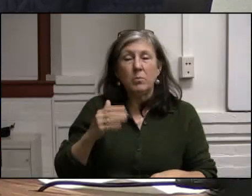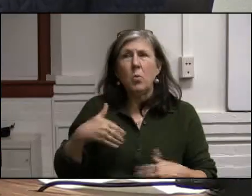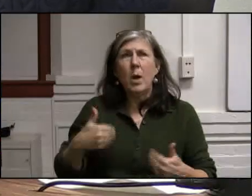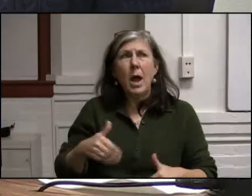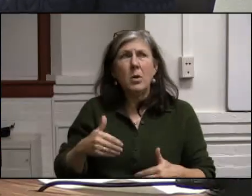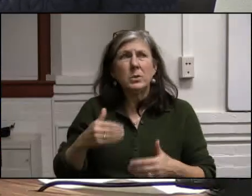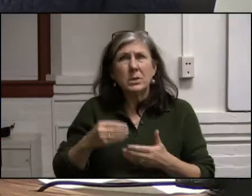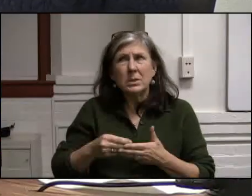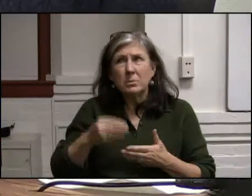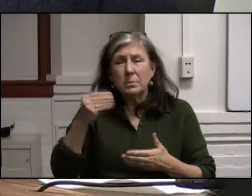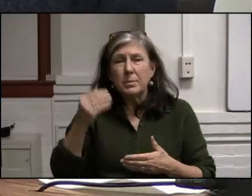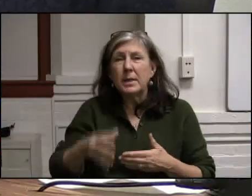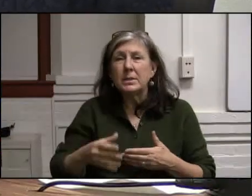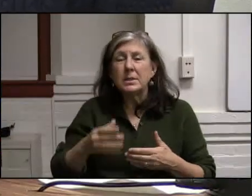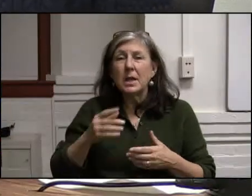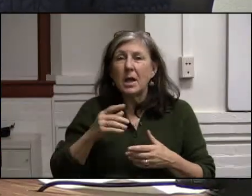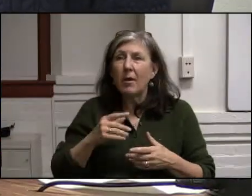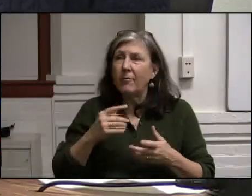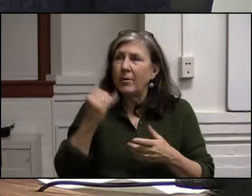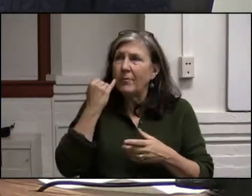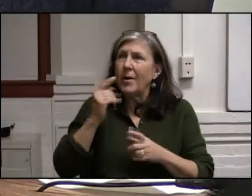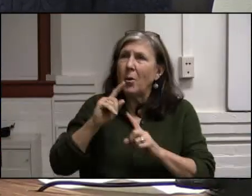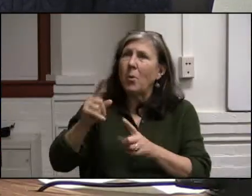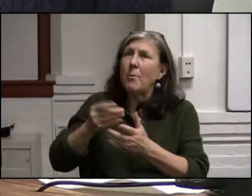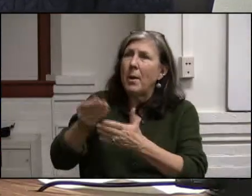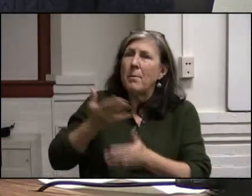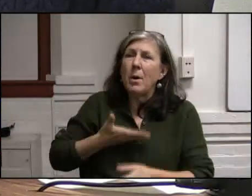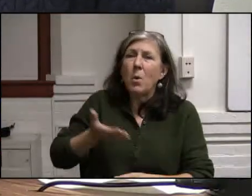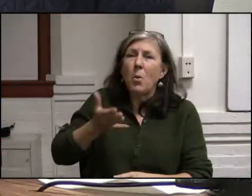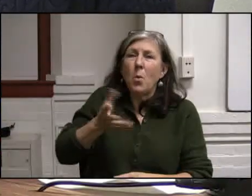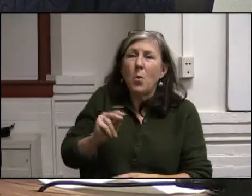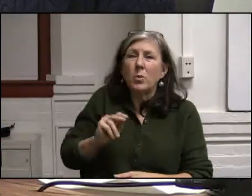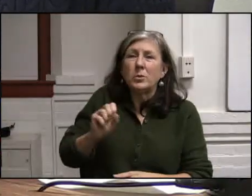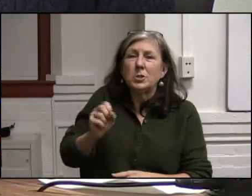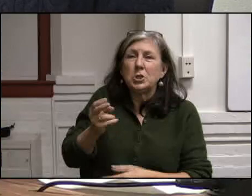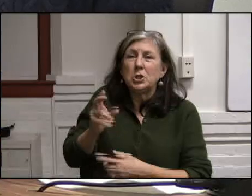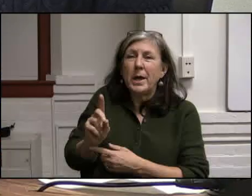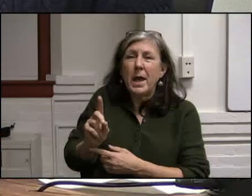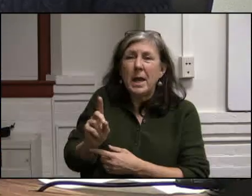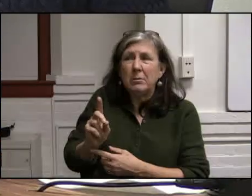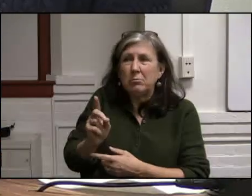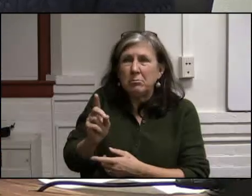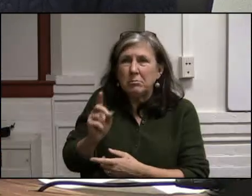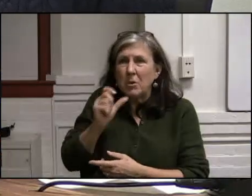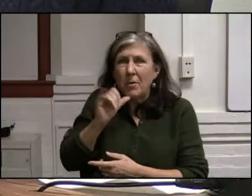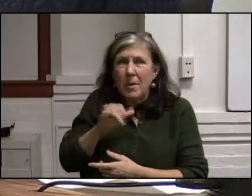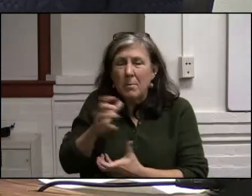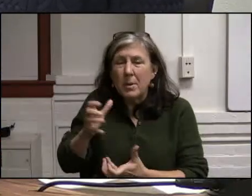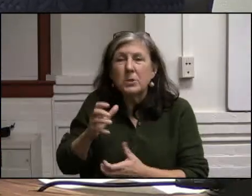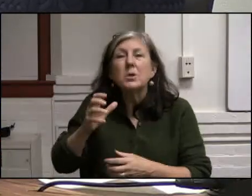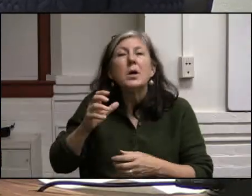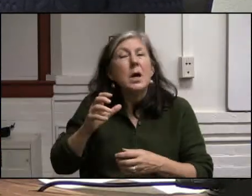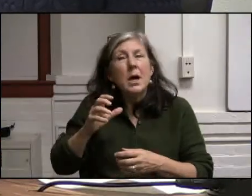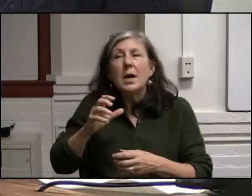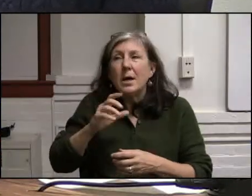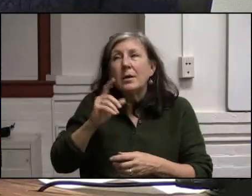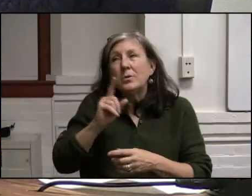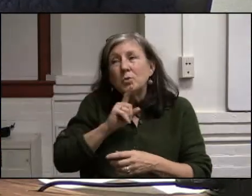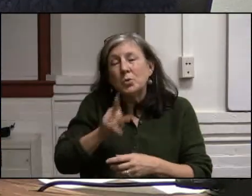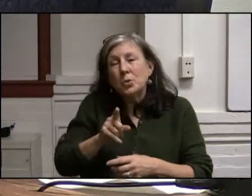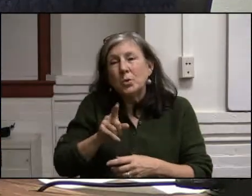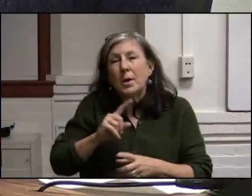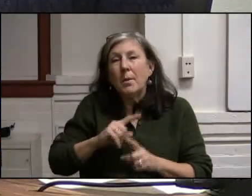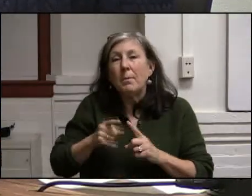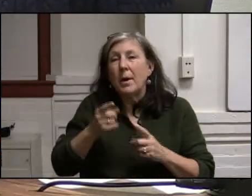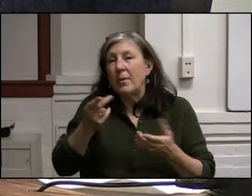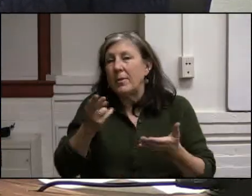they can buy storage for personal use. We've confirmed that, yes, that's true. The